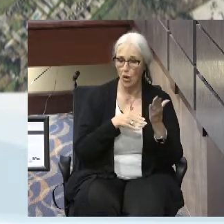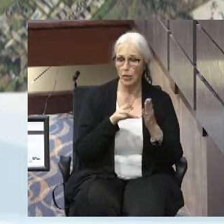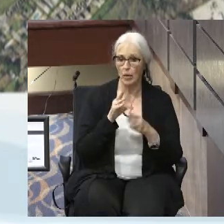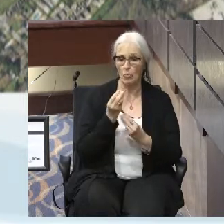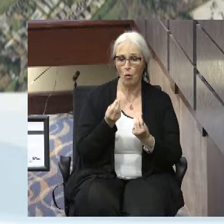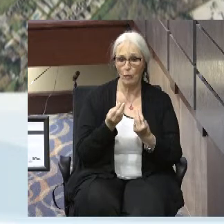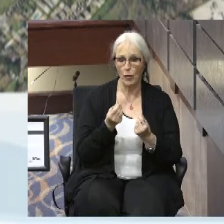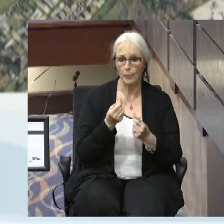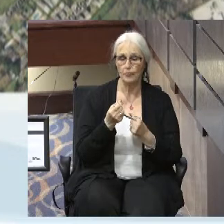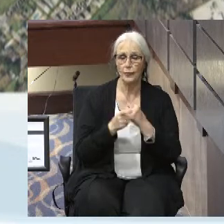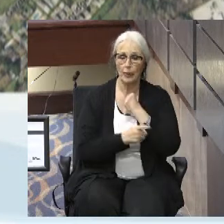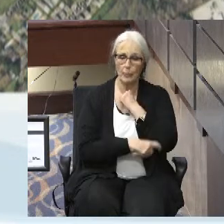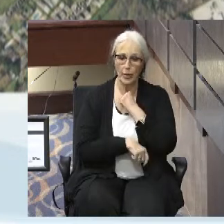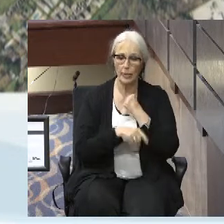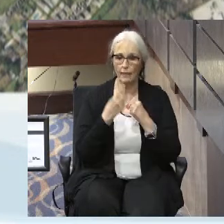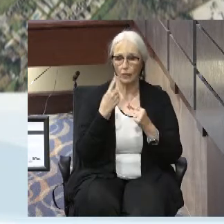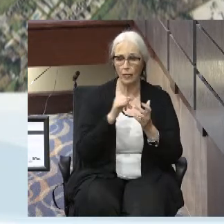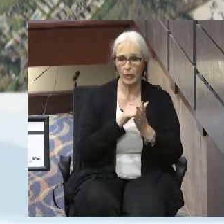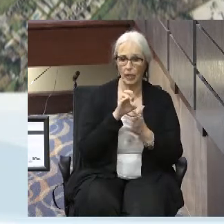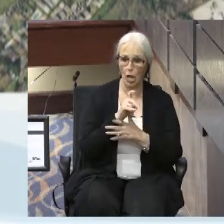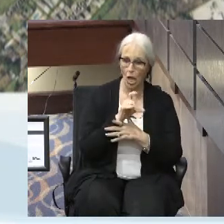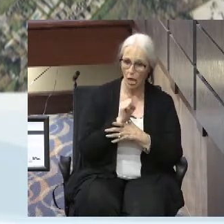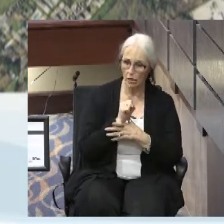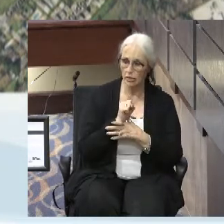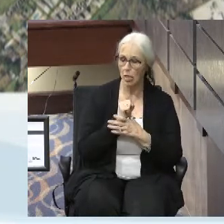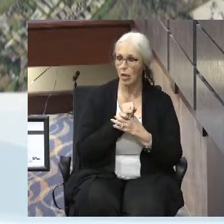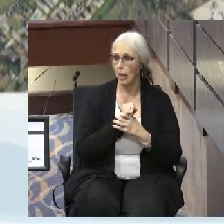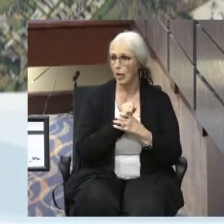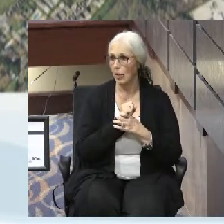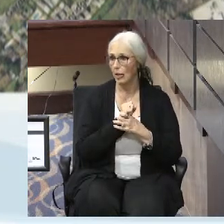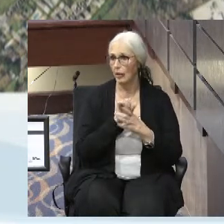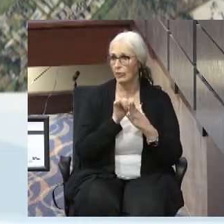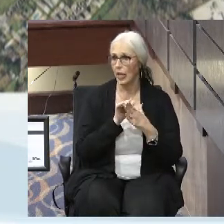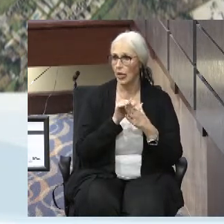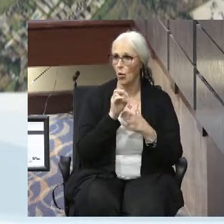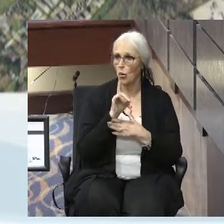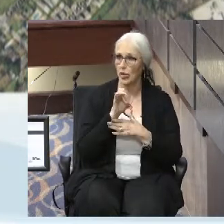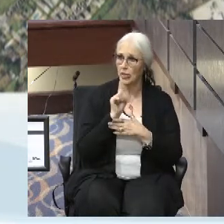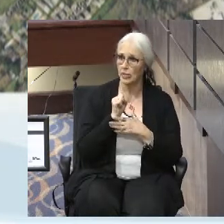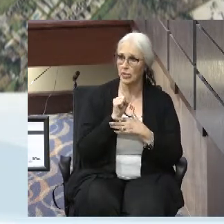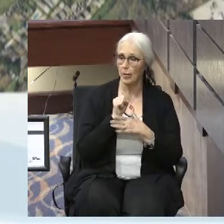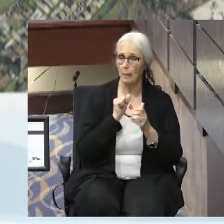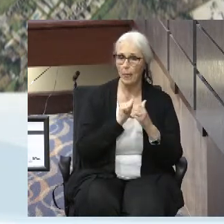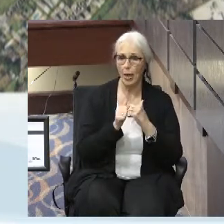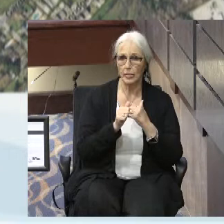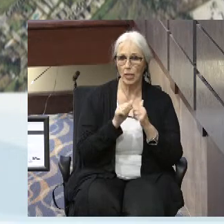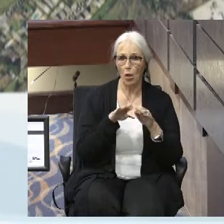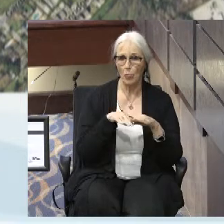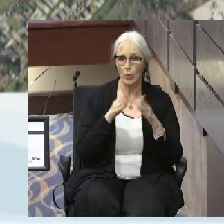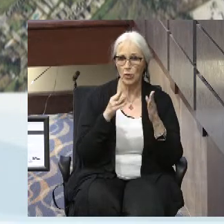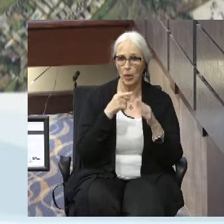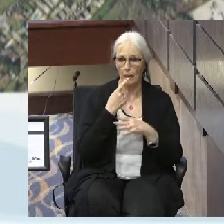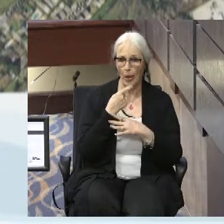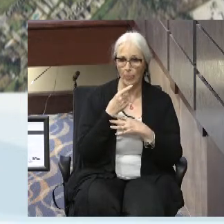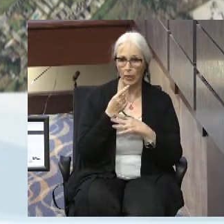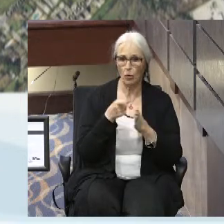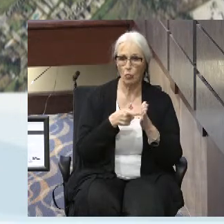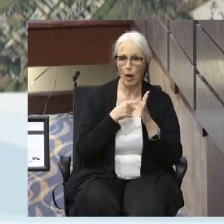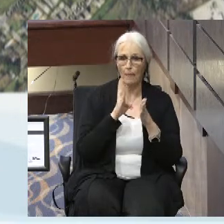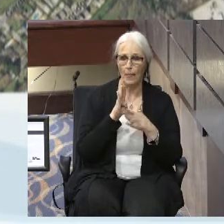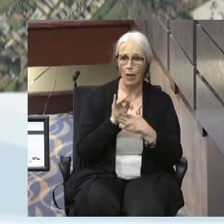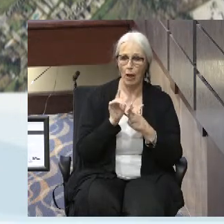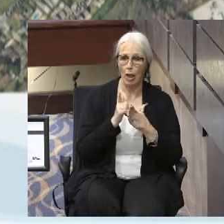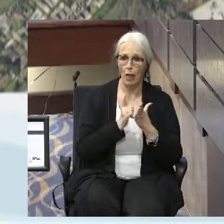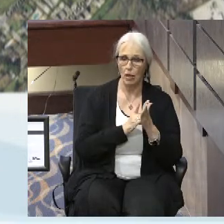penalties, providing a severability clause, and finding and determining the meeting which this ordinance has passed is open to the public as required by law. By a vote of 11-0,